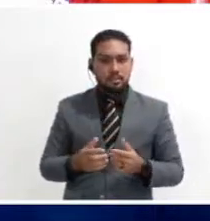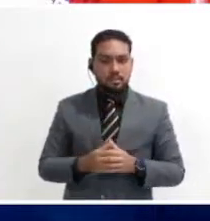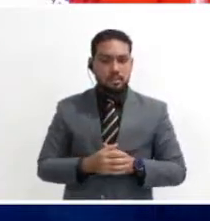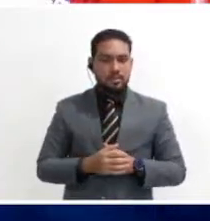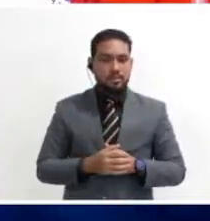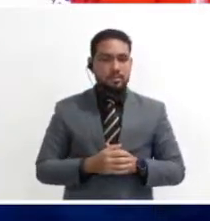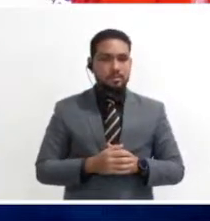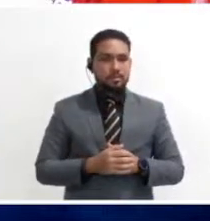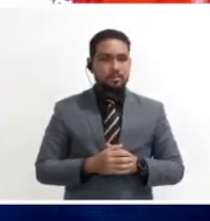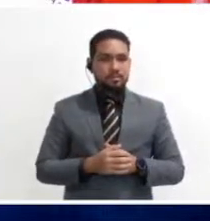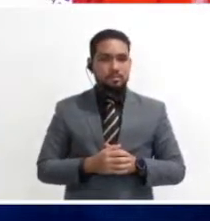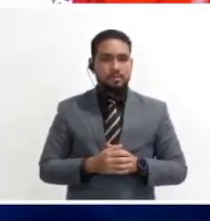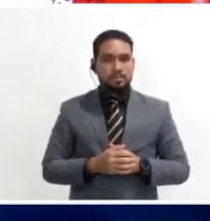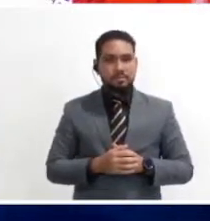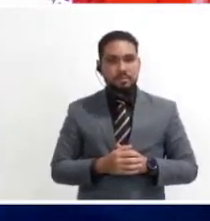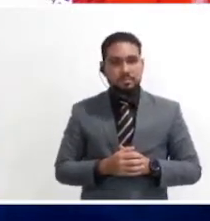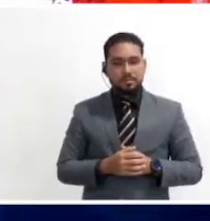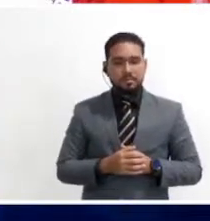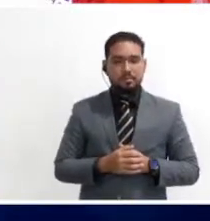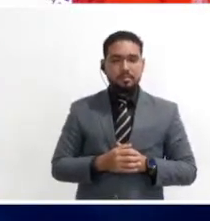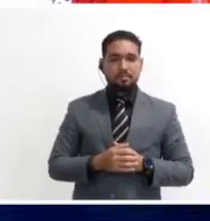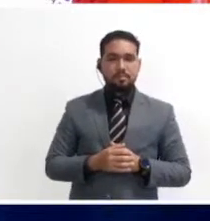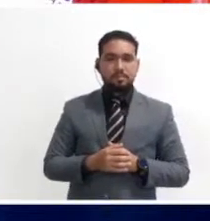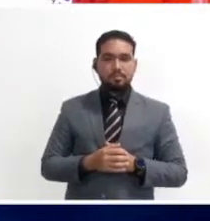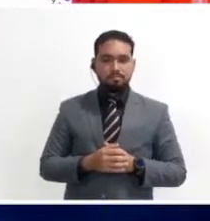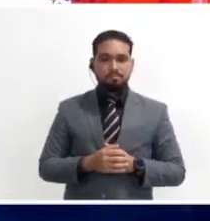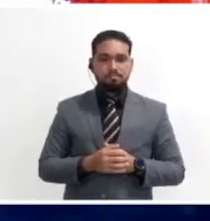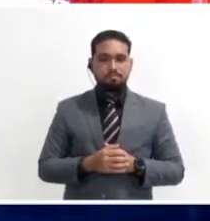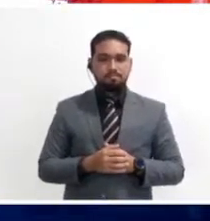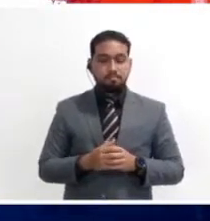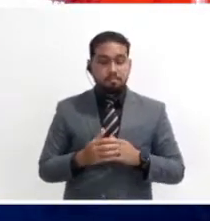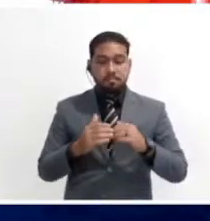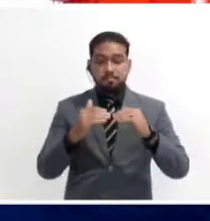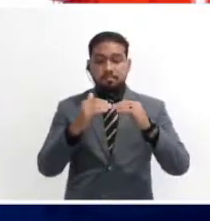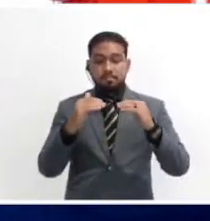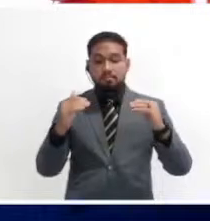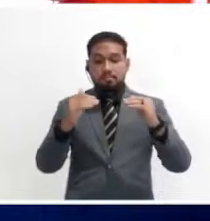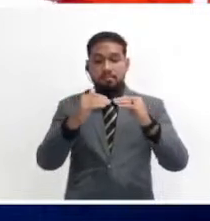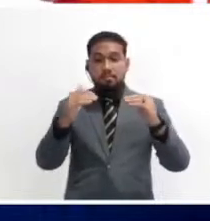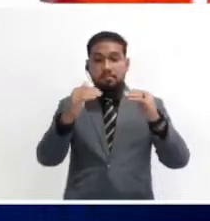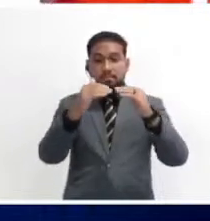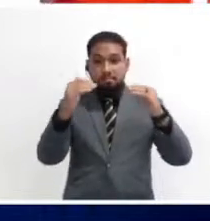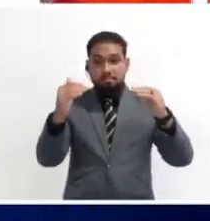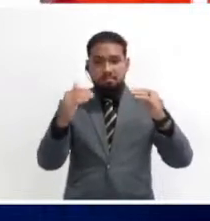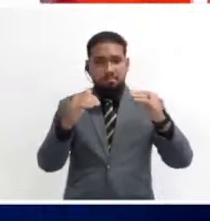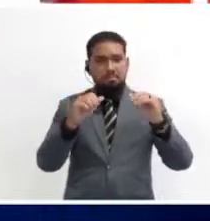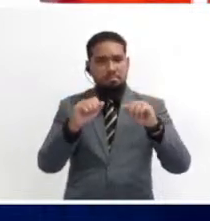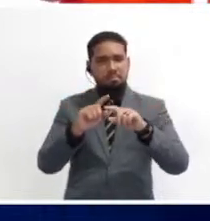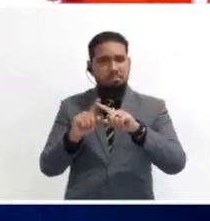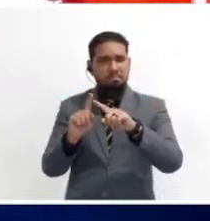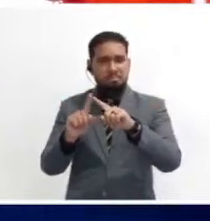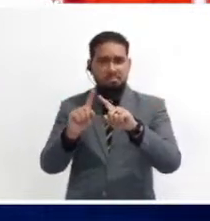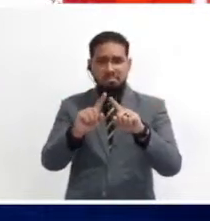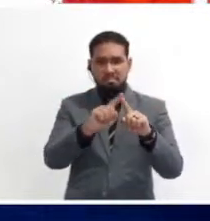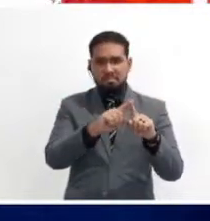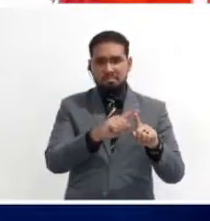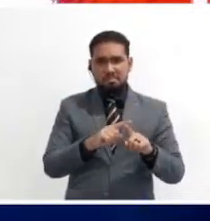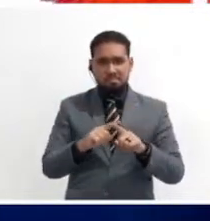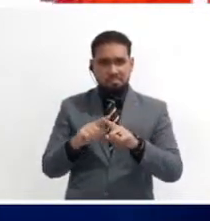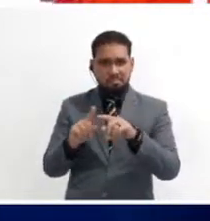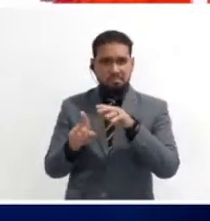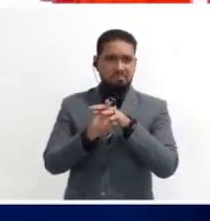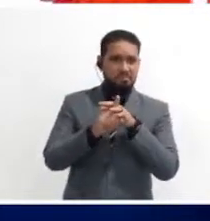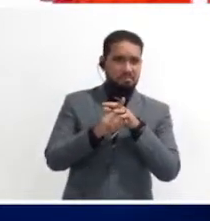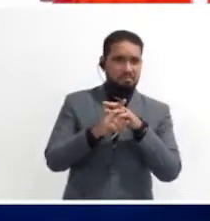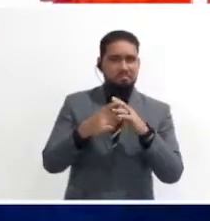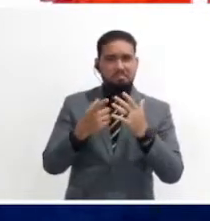The bridges or interposers can be active or passive, and by that I mean that what we've